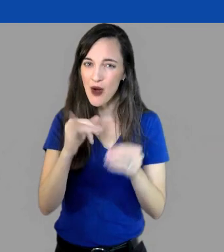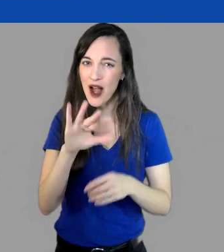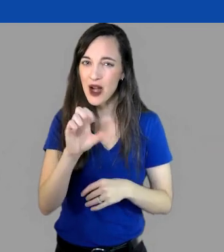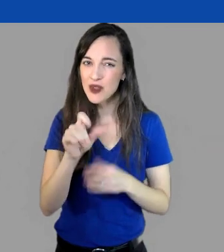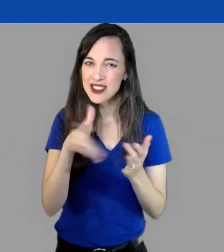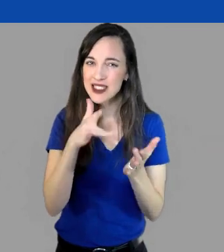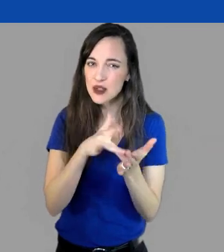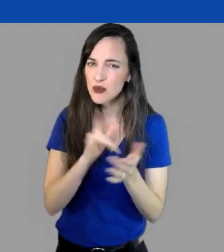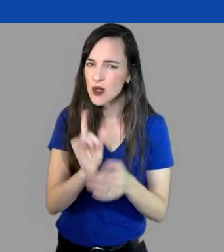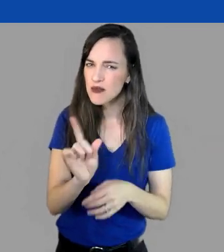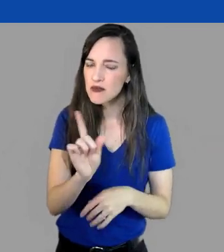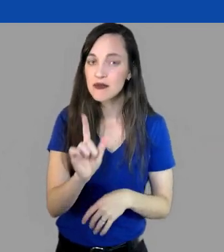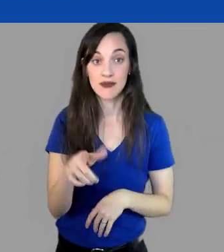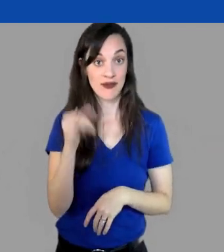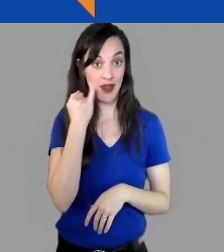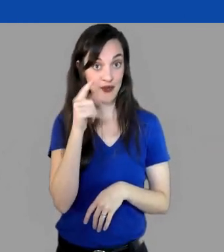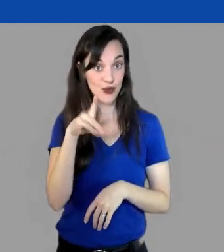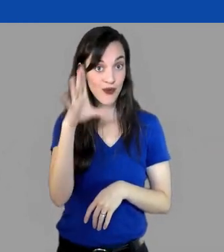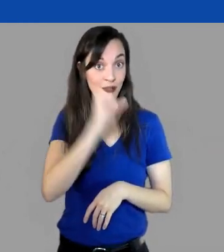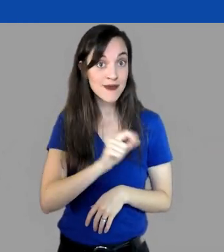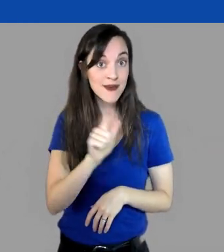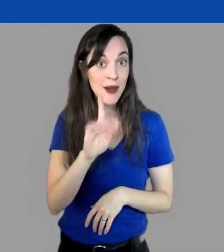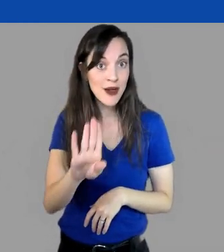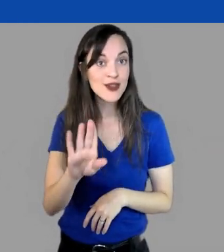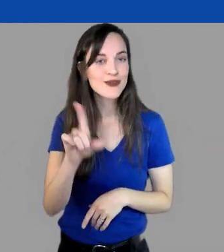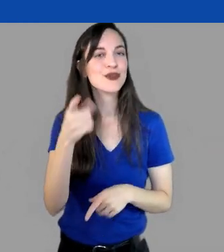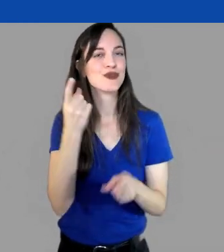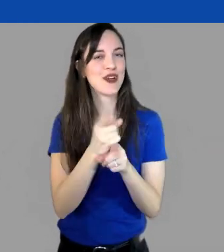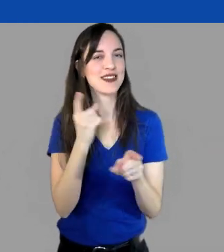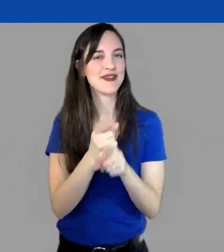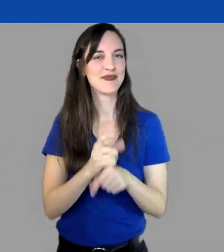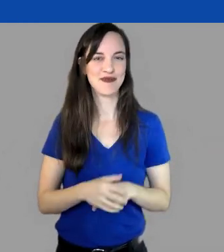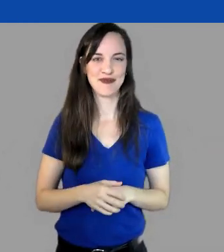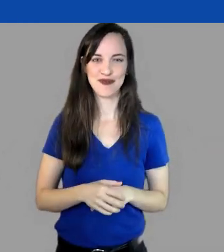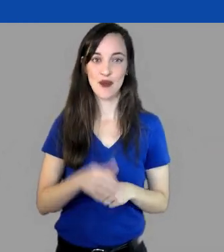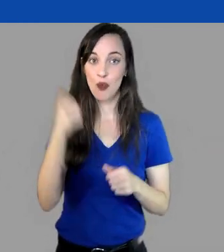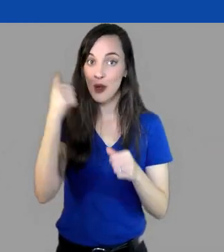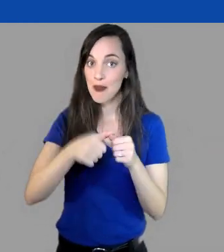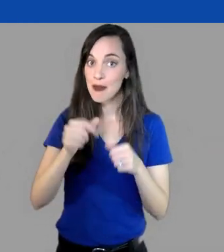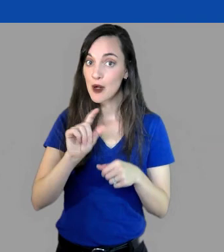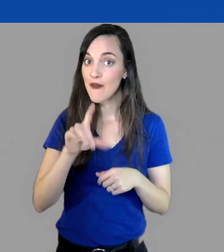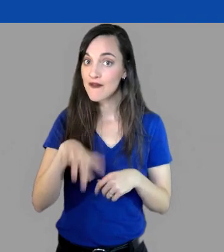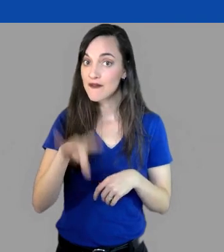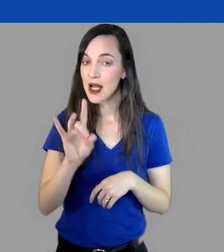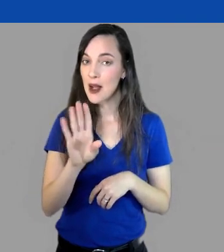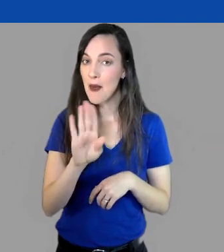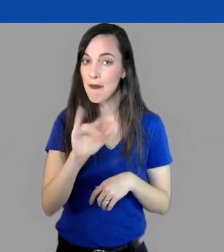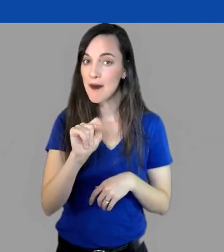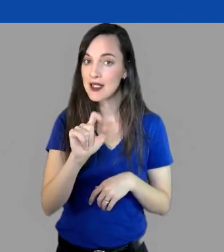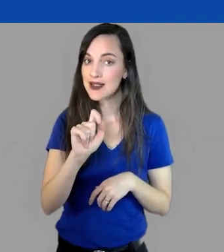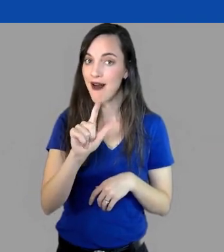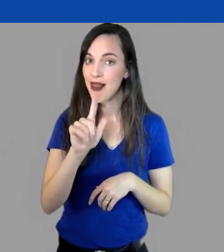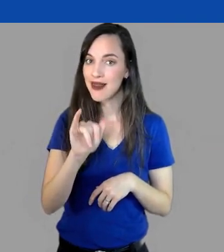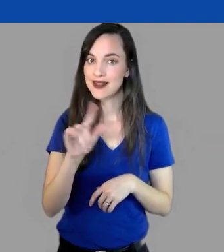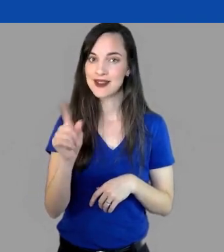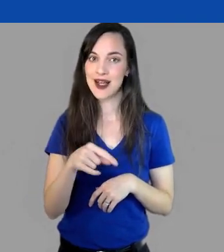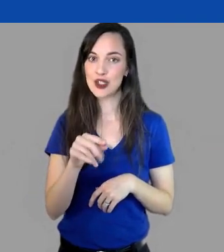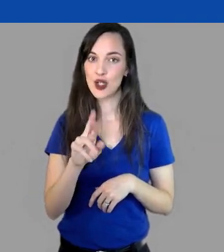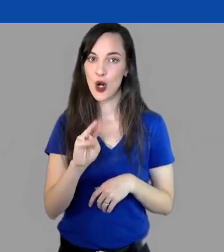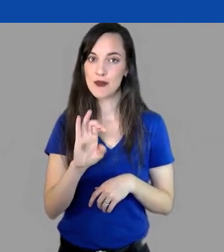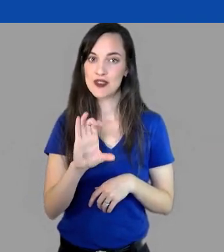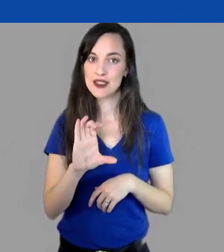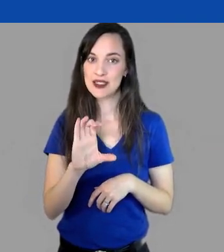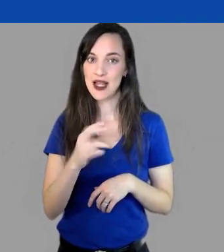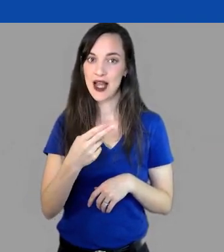Where can you find information on the IRIS Center? If you guessed the LiveBinder, you are right! Remember you can find that